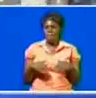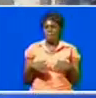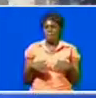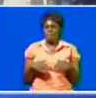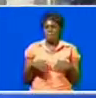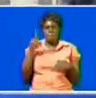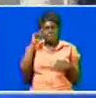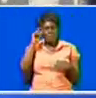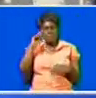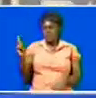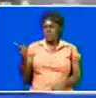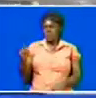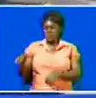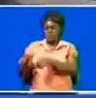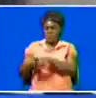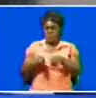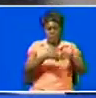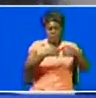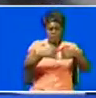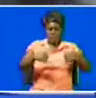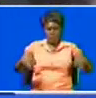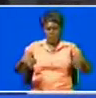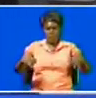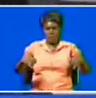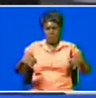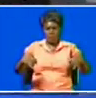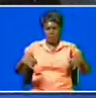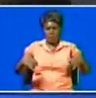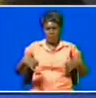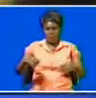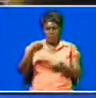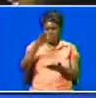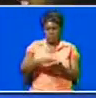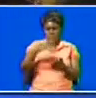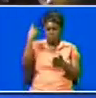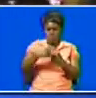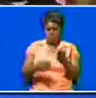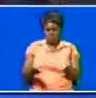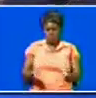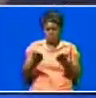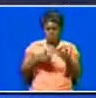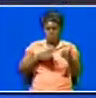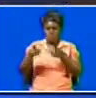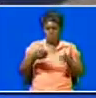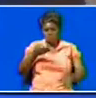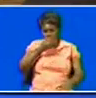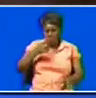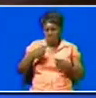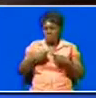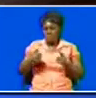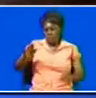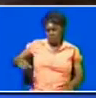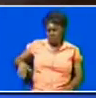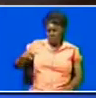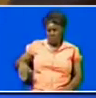The Mombasa-Nairobi pipeline project, when complete, will seek to cut cost and improve transportation of oil, but the